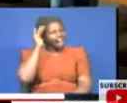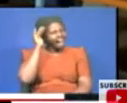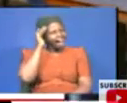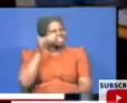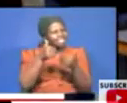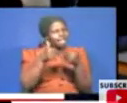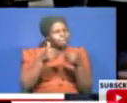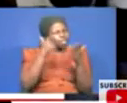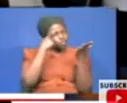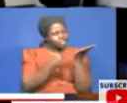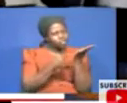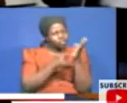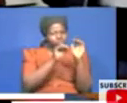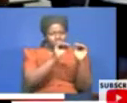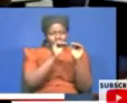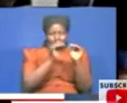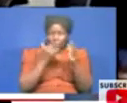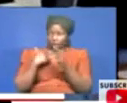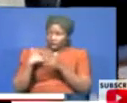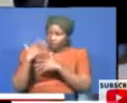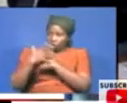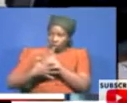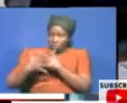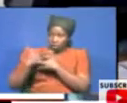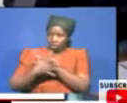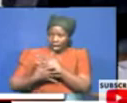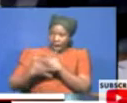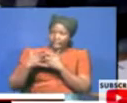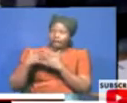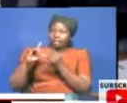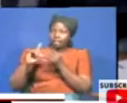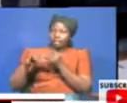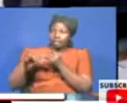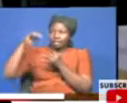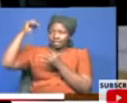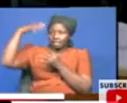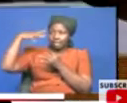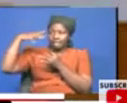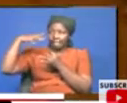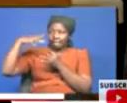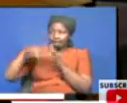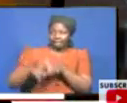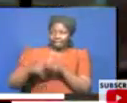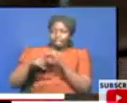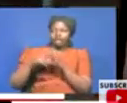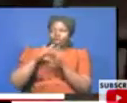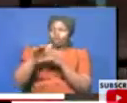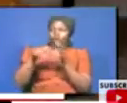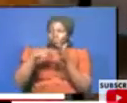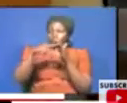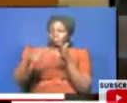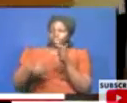for technology. We have a computer. We have electricity. So all these kind of courses are done